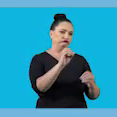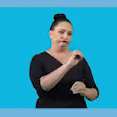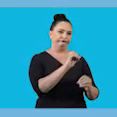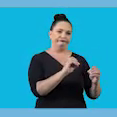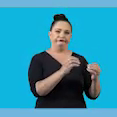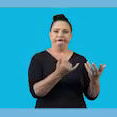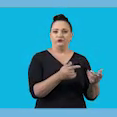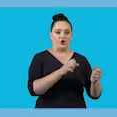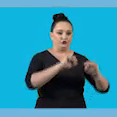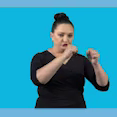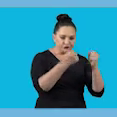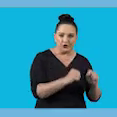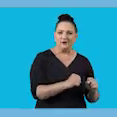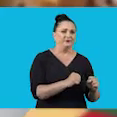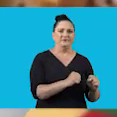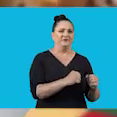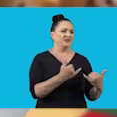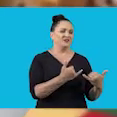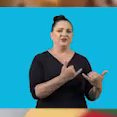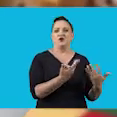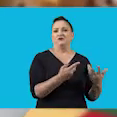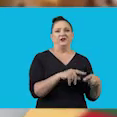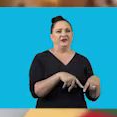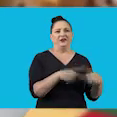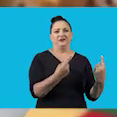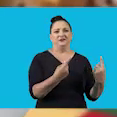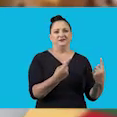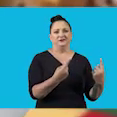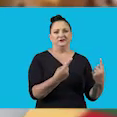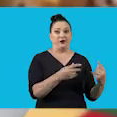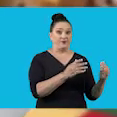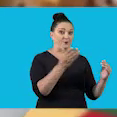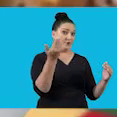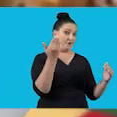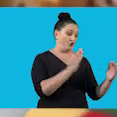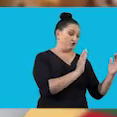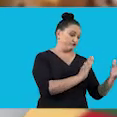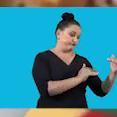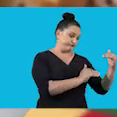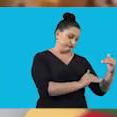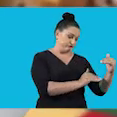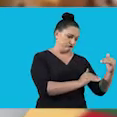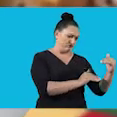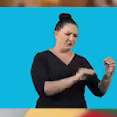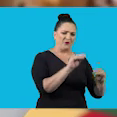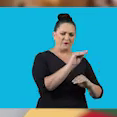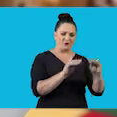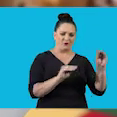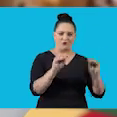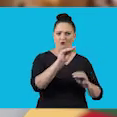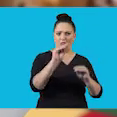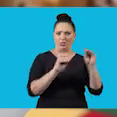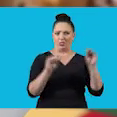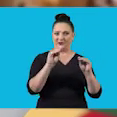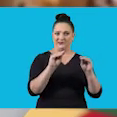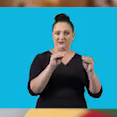will collapse. As we have seen, it started from a certain shape, and then when we're increasing the temperature, the particles, they moved away from